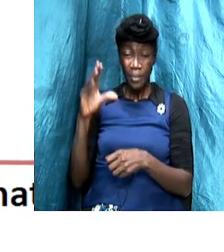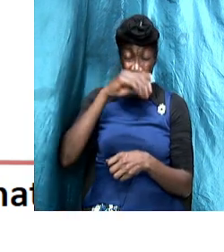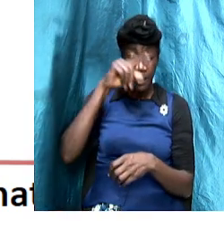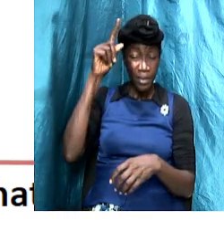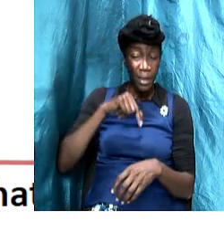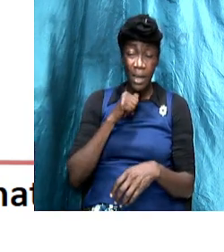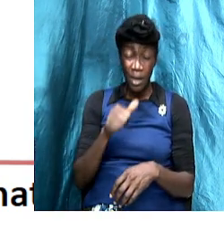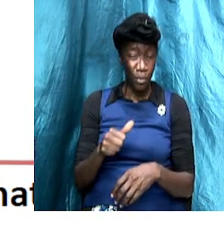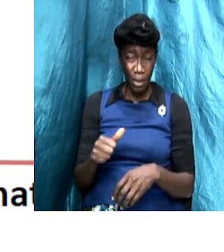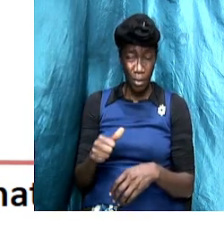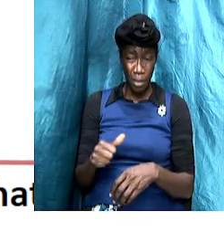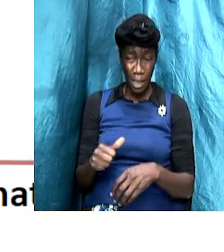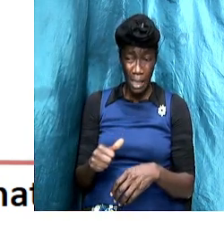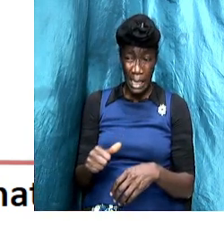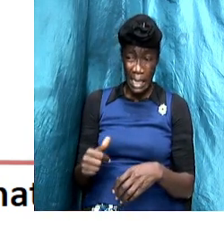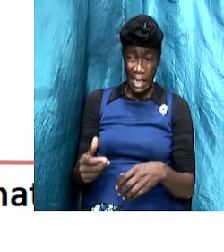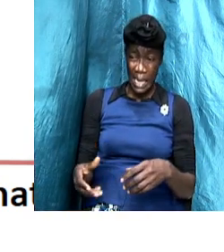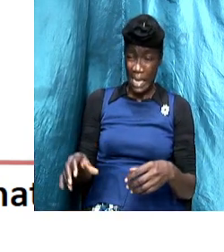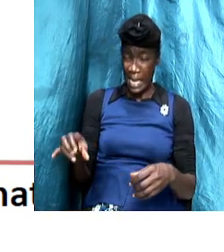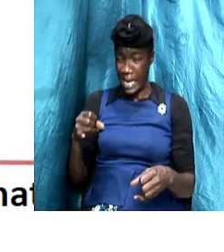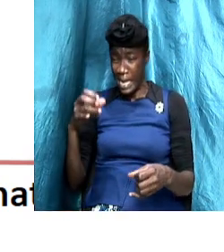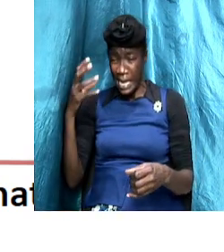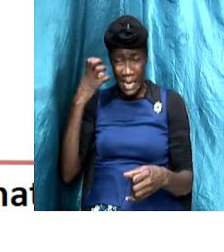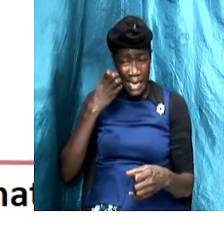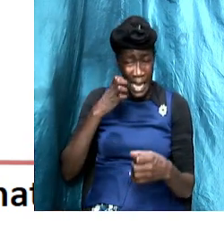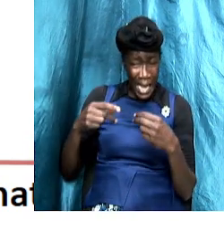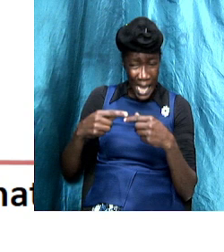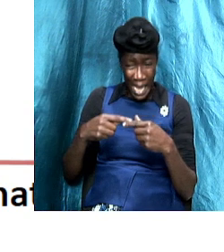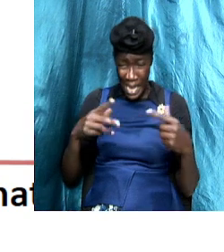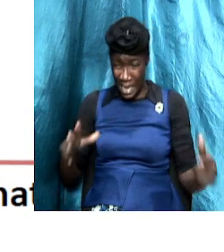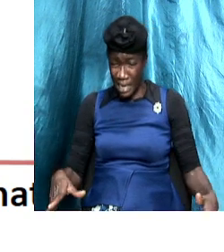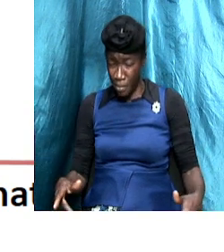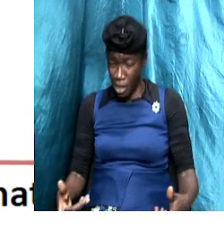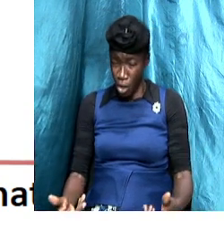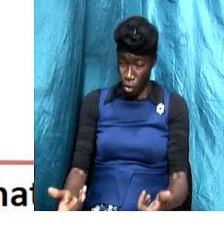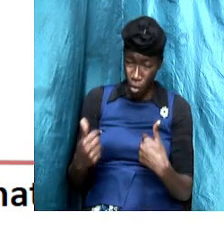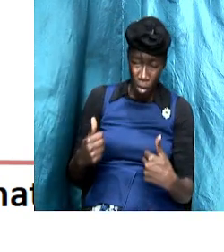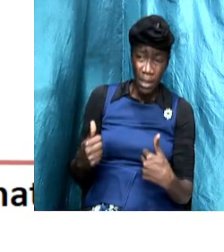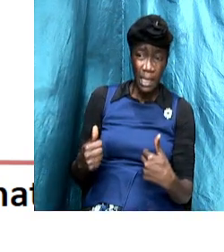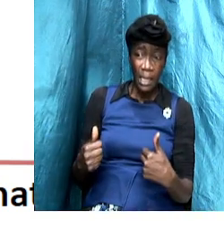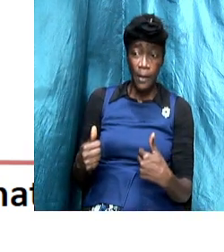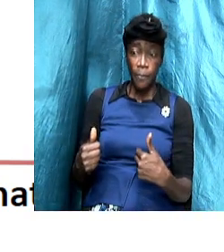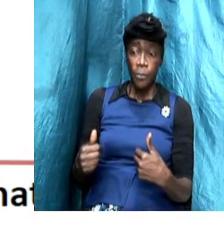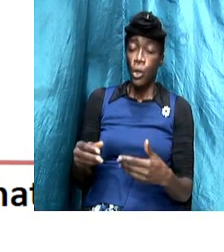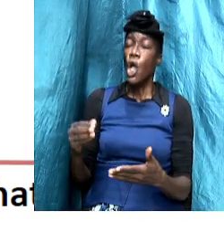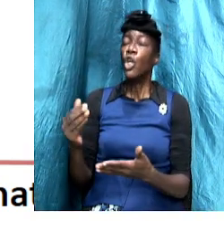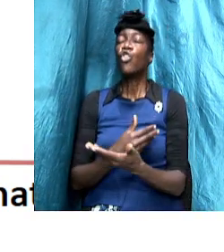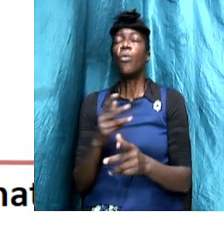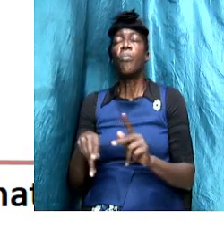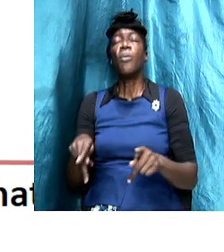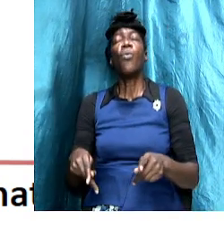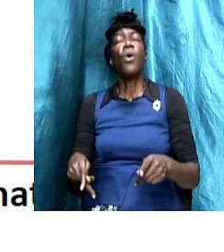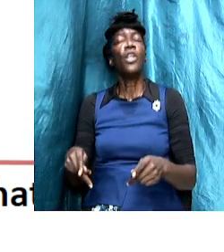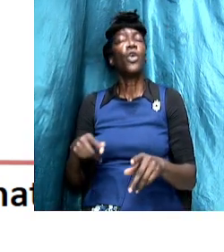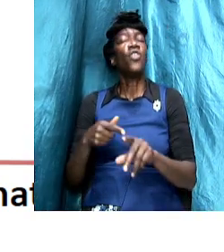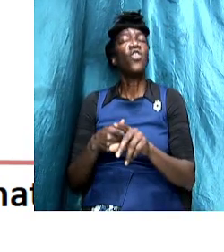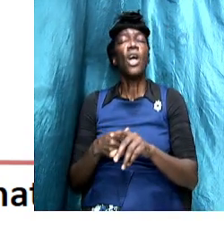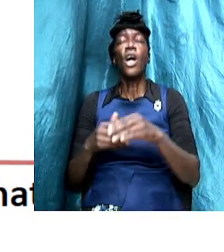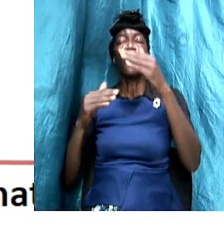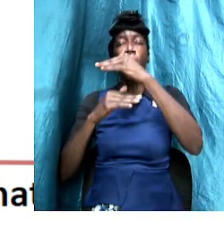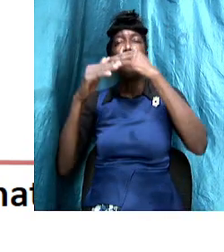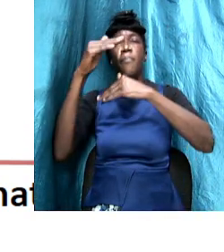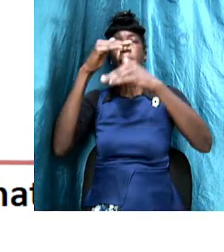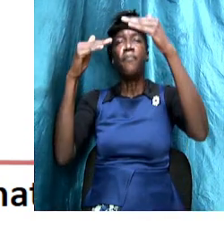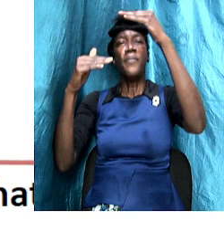going to be intimidated by the enemy either. Because some of us, we want to start rebuilding our walls. We realize that there are holes